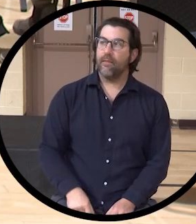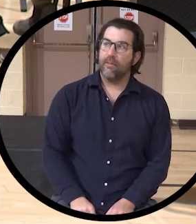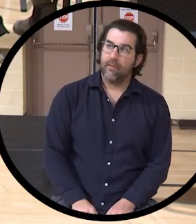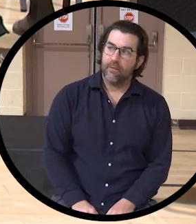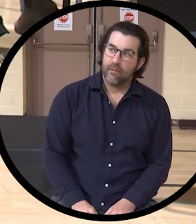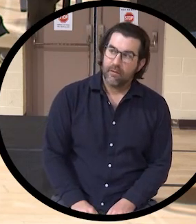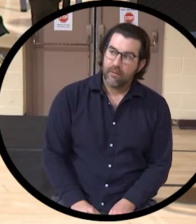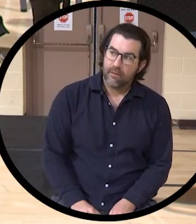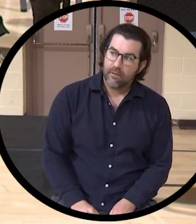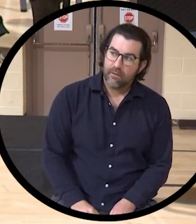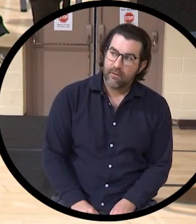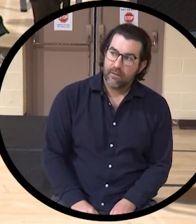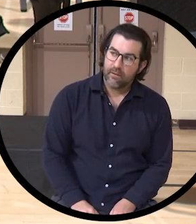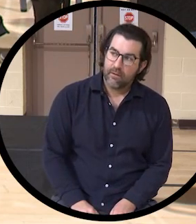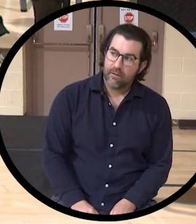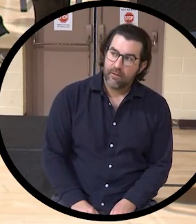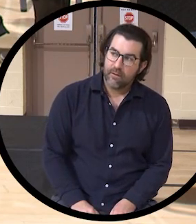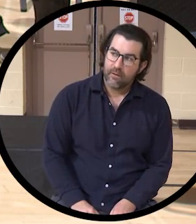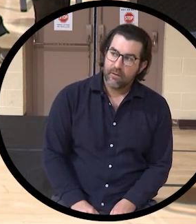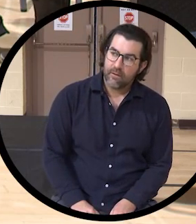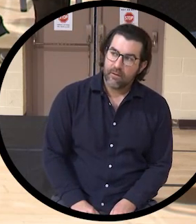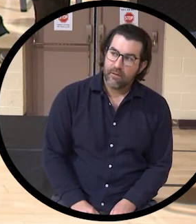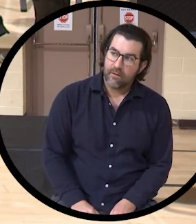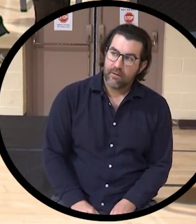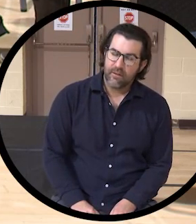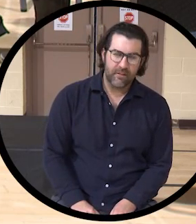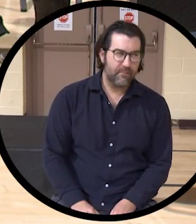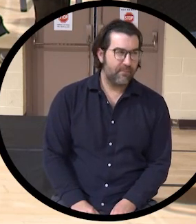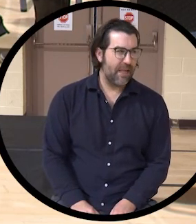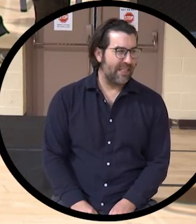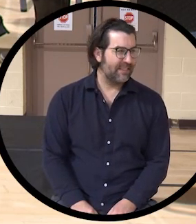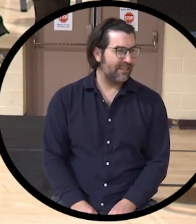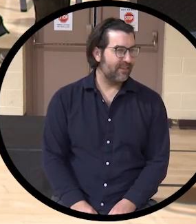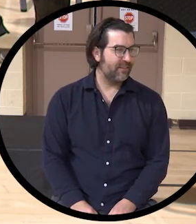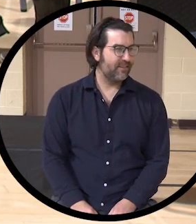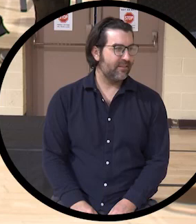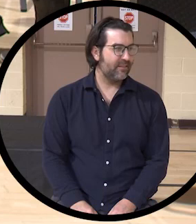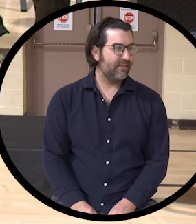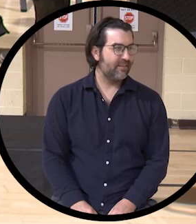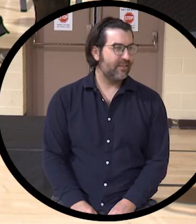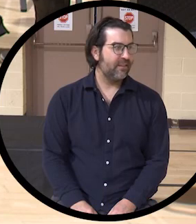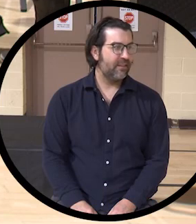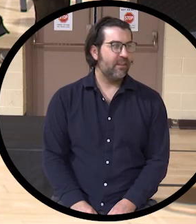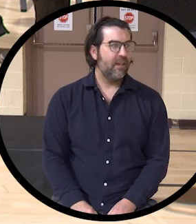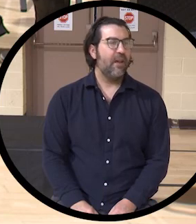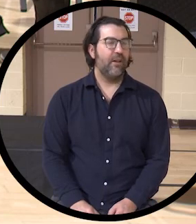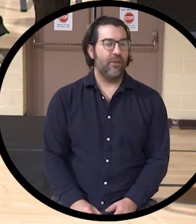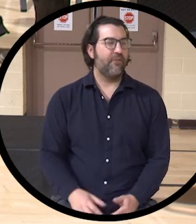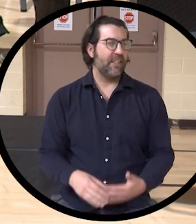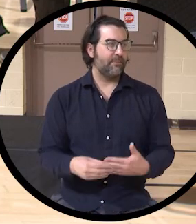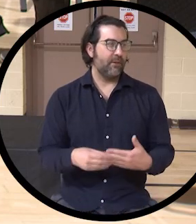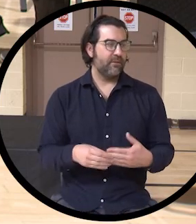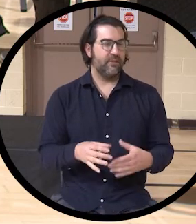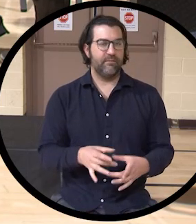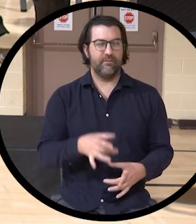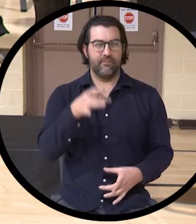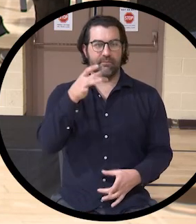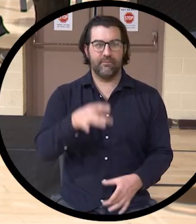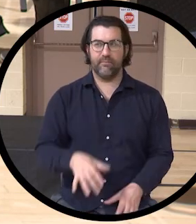typing and I Okay. need to be more in favor of something. All right, so three